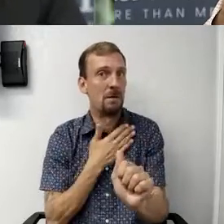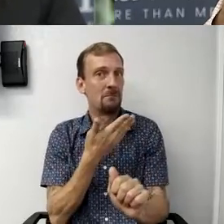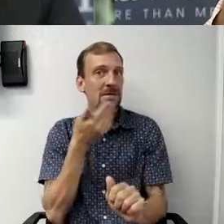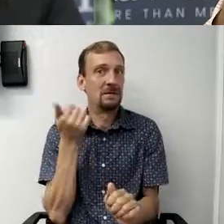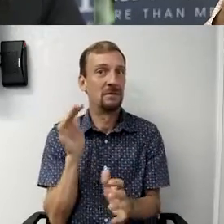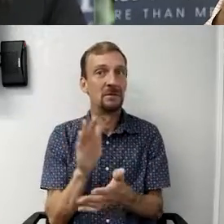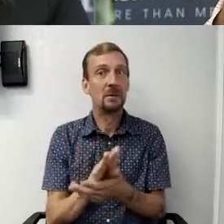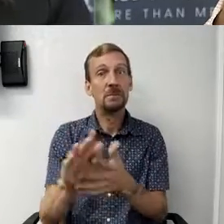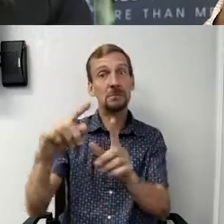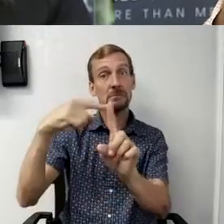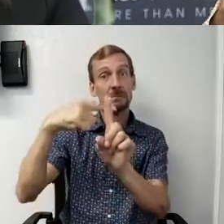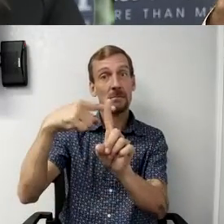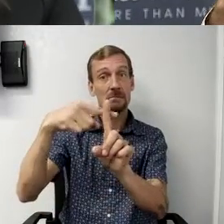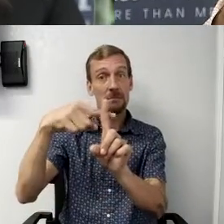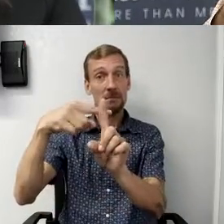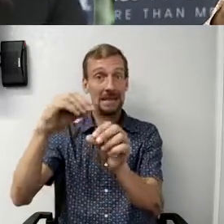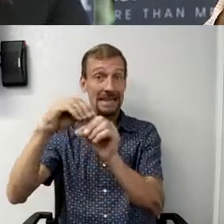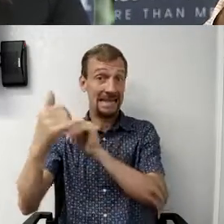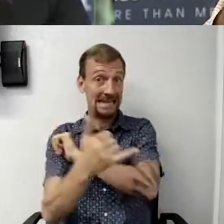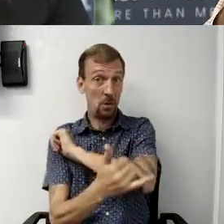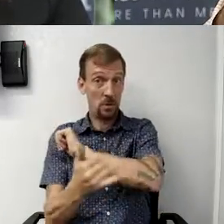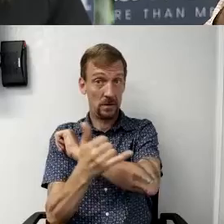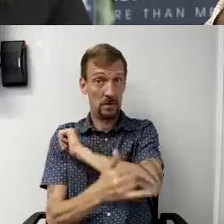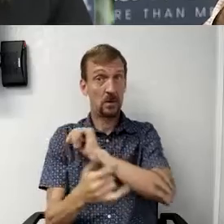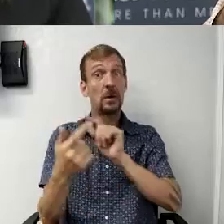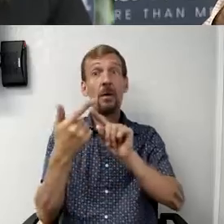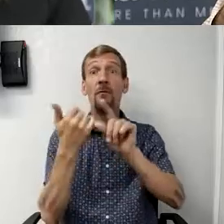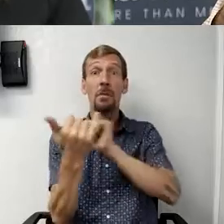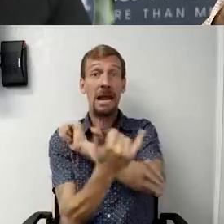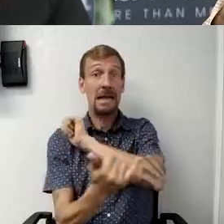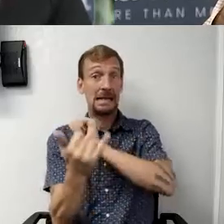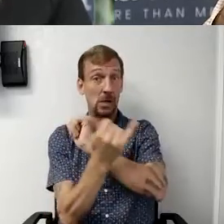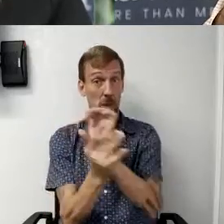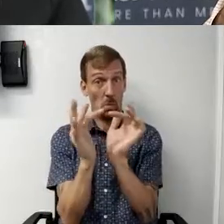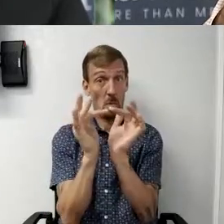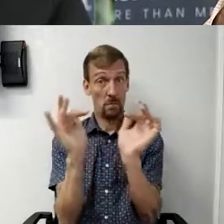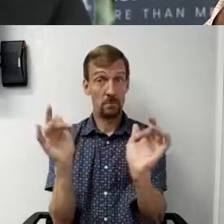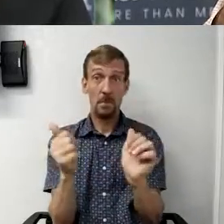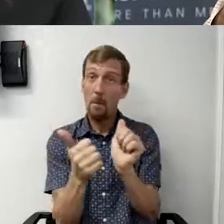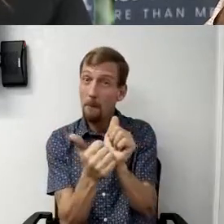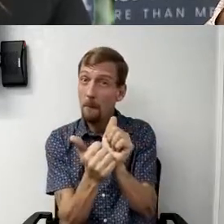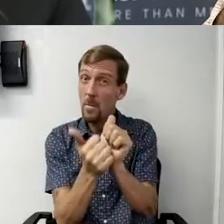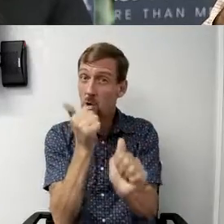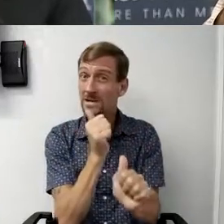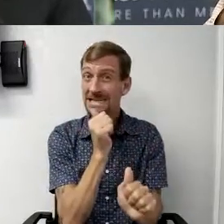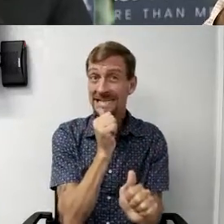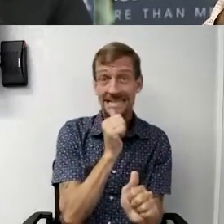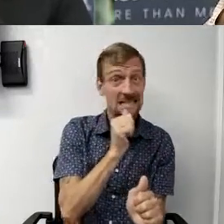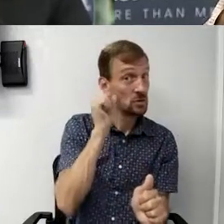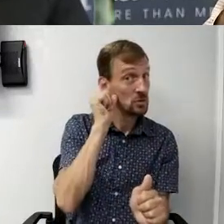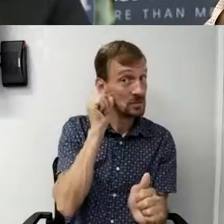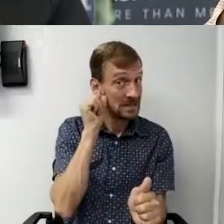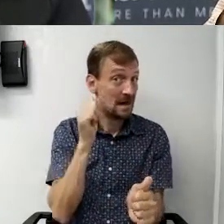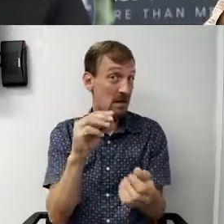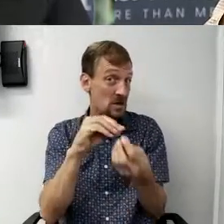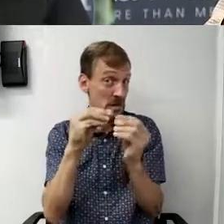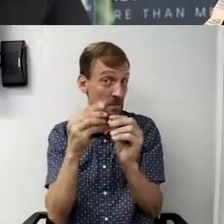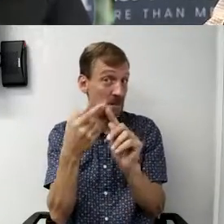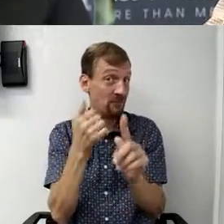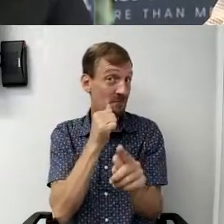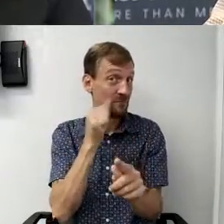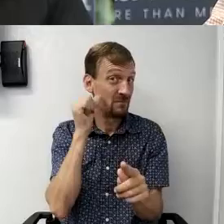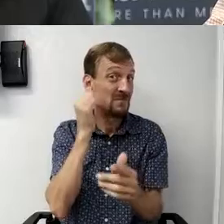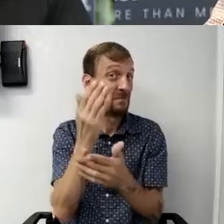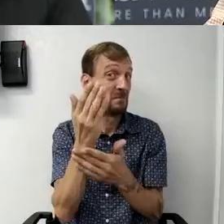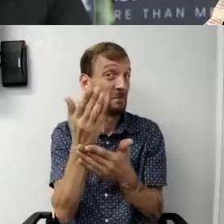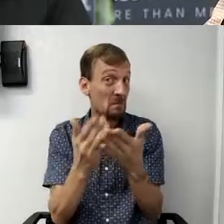Right now, the positive cases in the county, and this is from the county website, most of these are from yesterday. It may have been updated today,